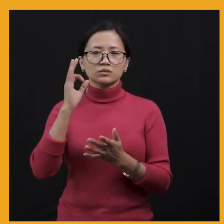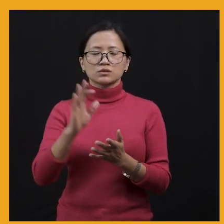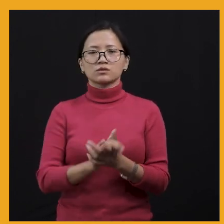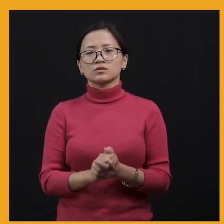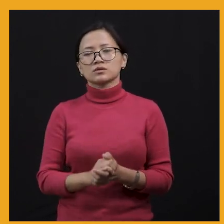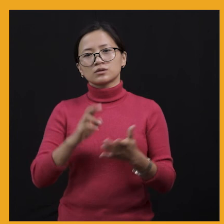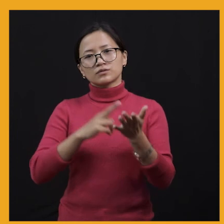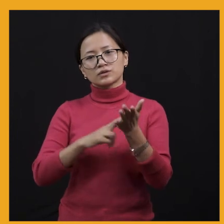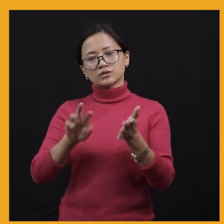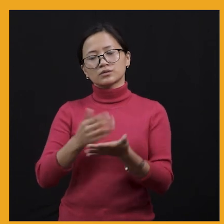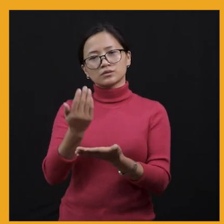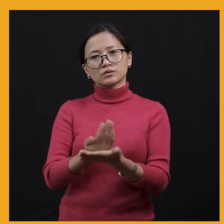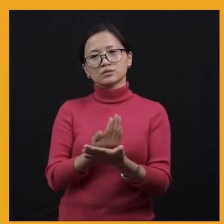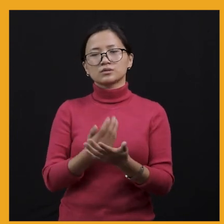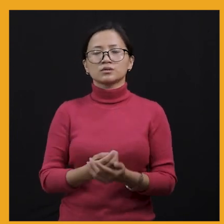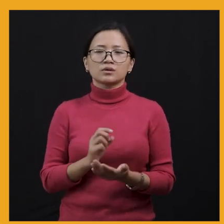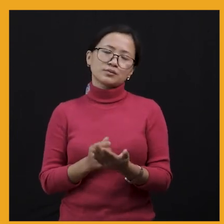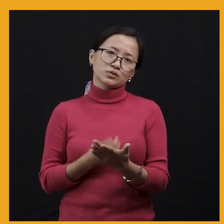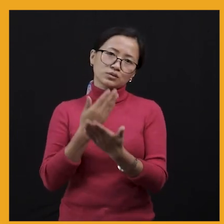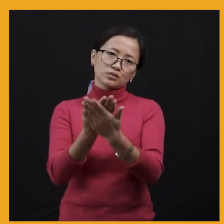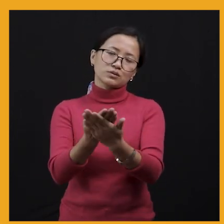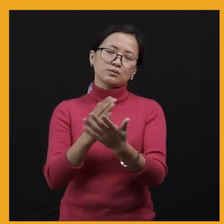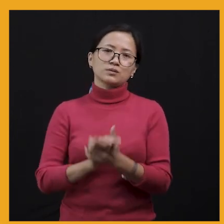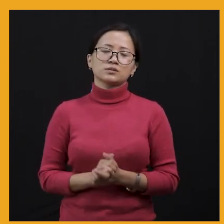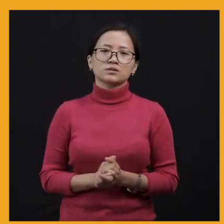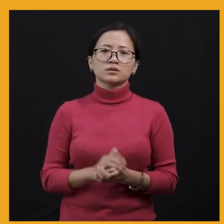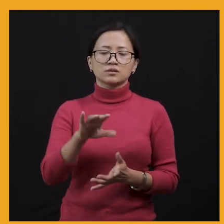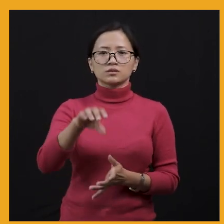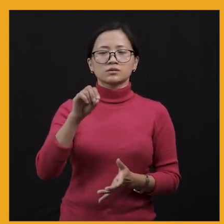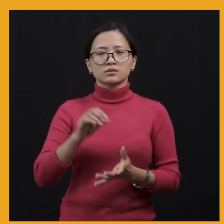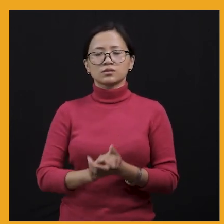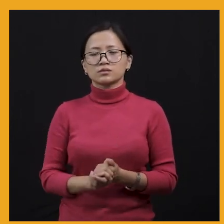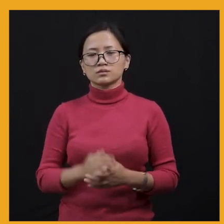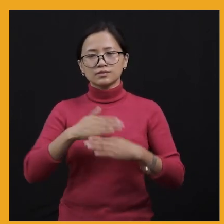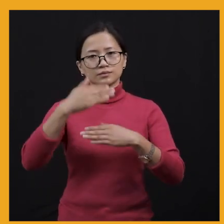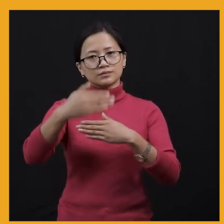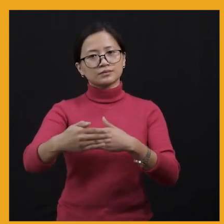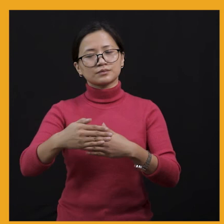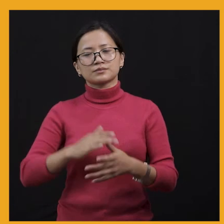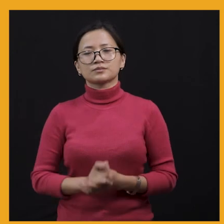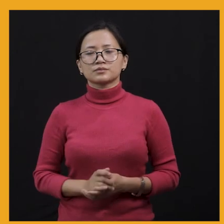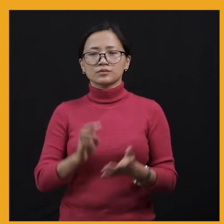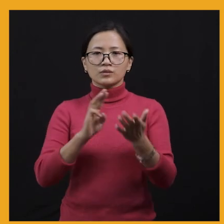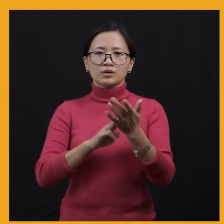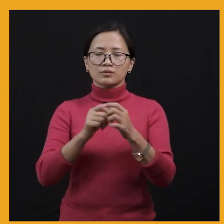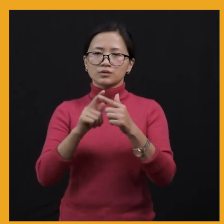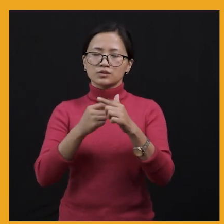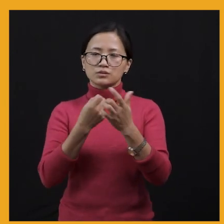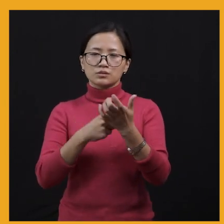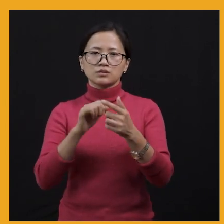natural resources, I'm sure you will apply this. I'm sure you will take this step, you will take measures.